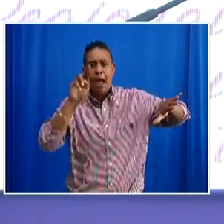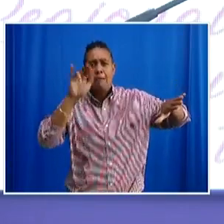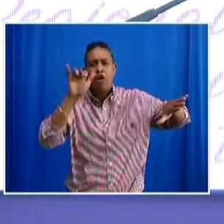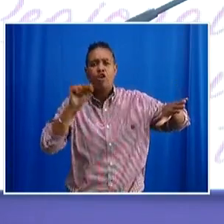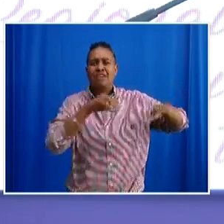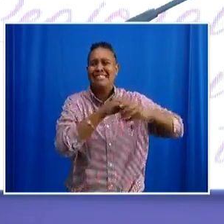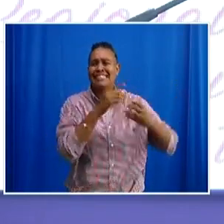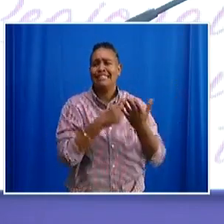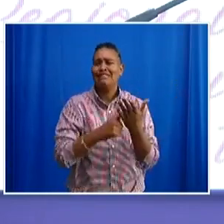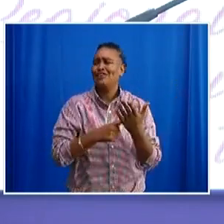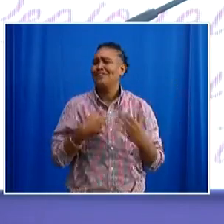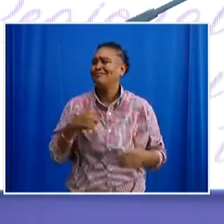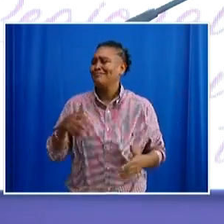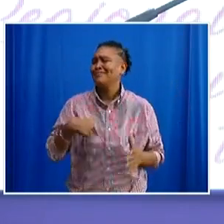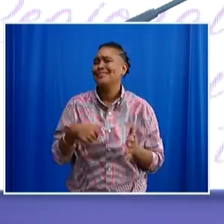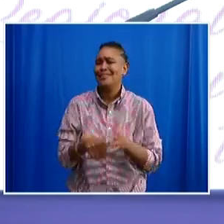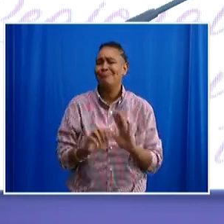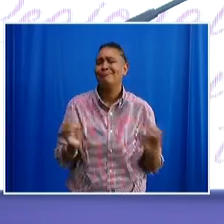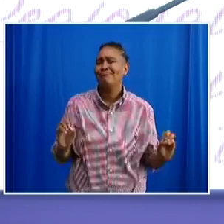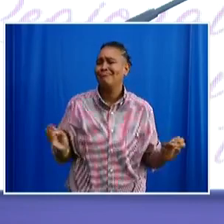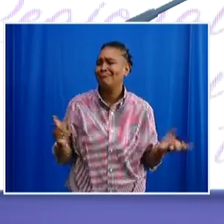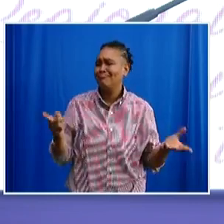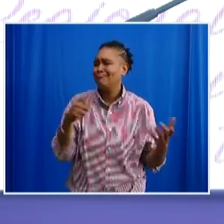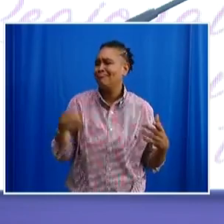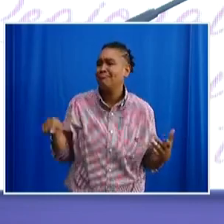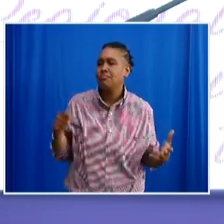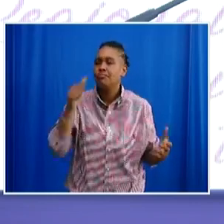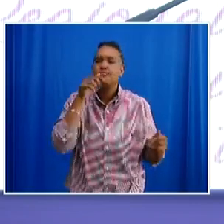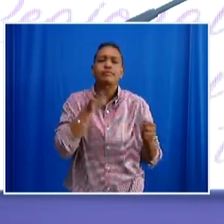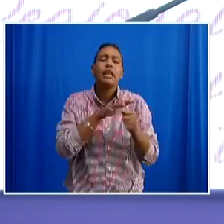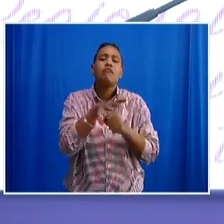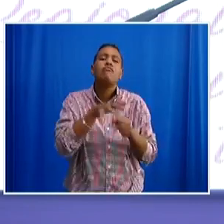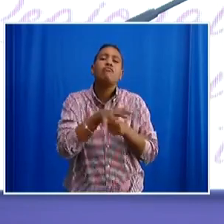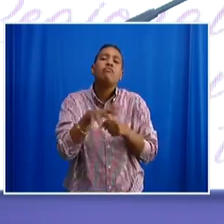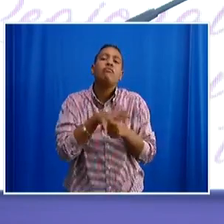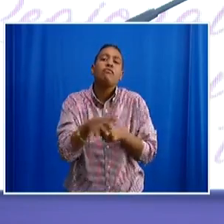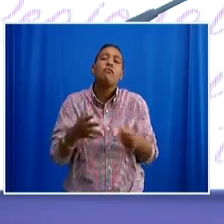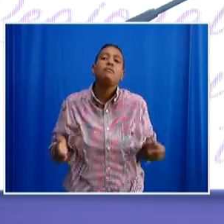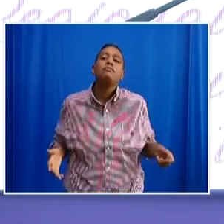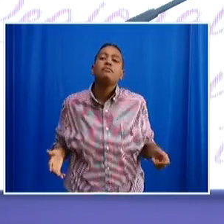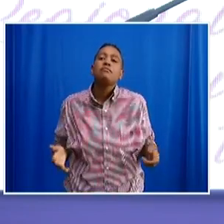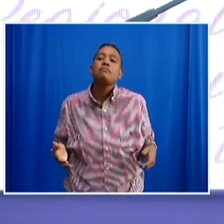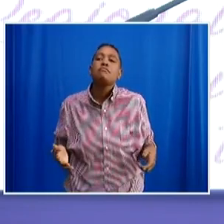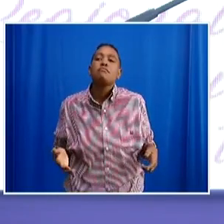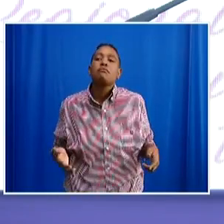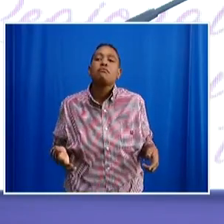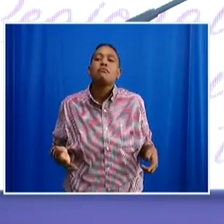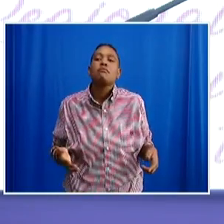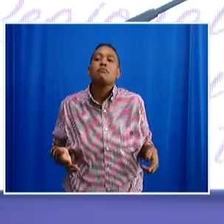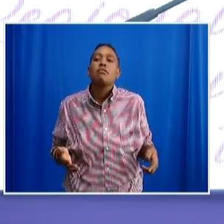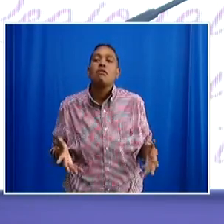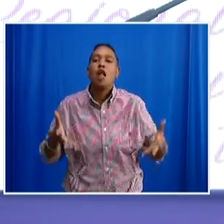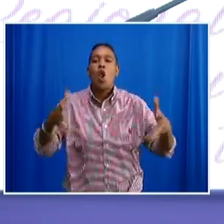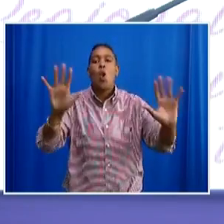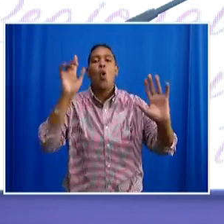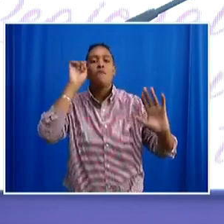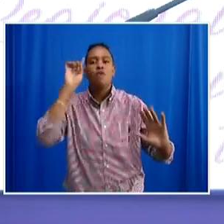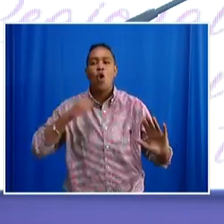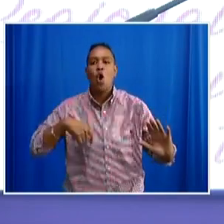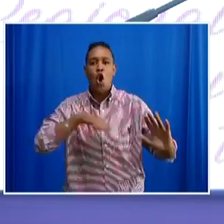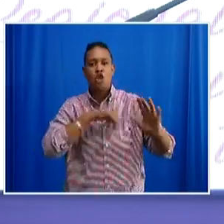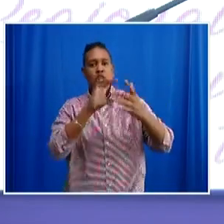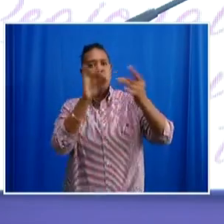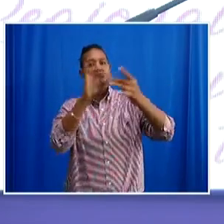deliberations because there was not enough room for expression as